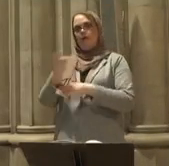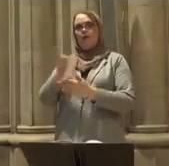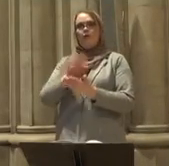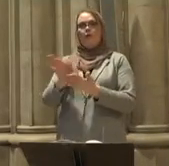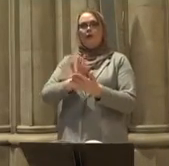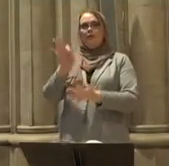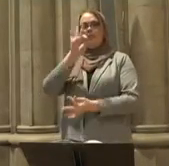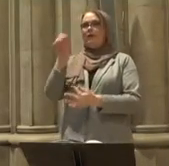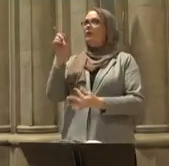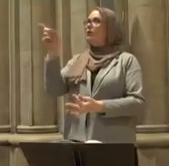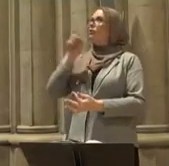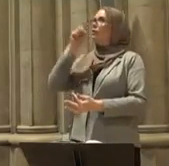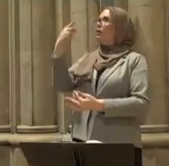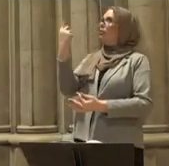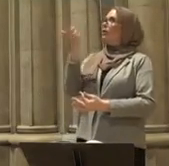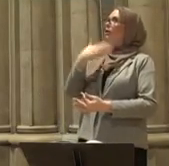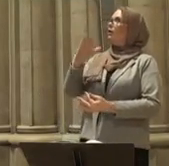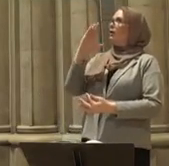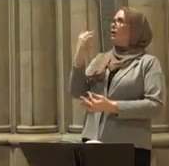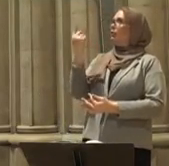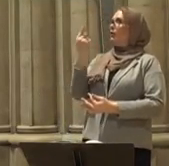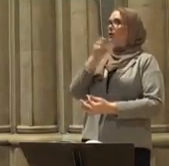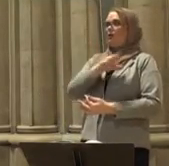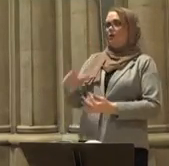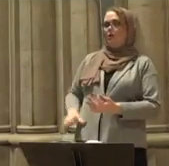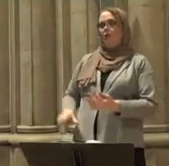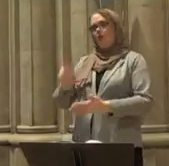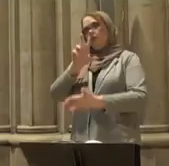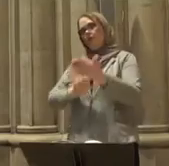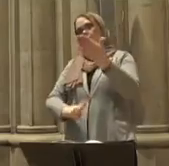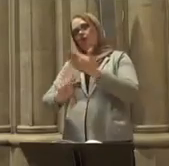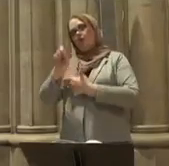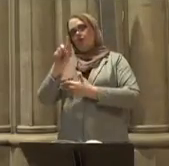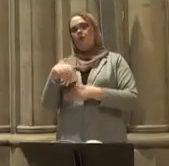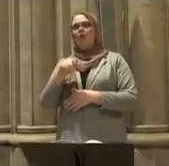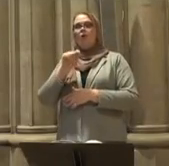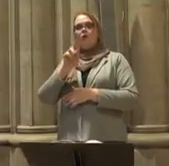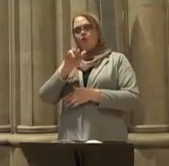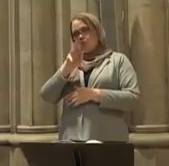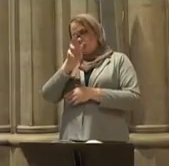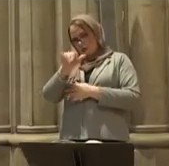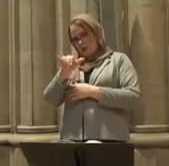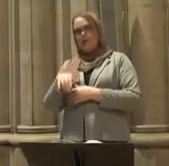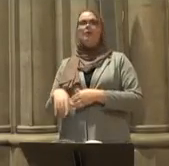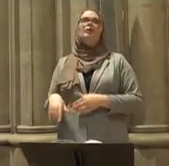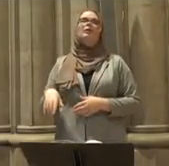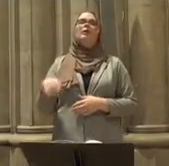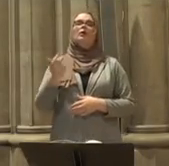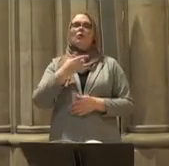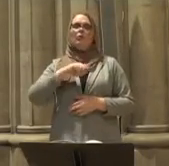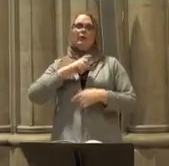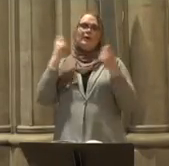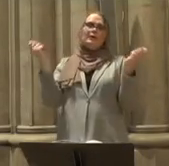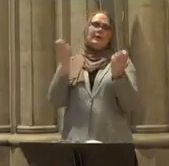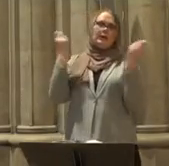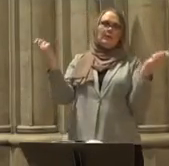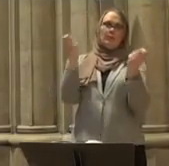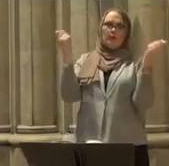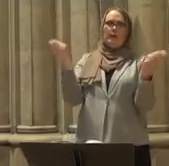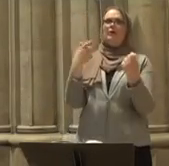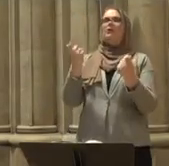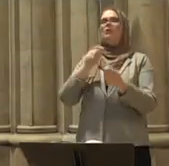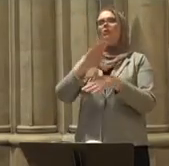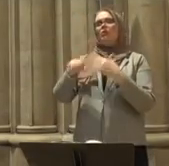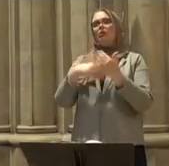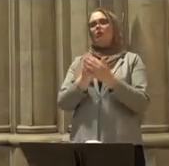Lord, in trinity of persons and in unity of being. And we celebrate the one and equal glory of you,